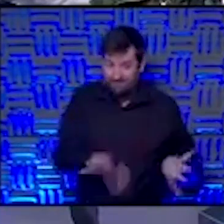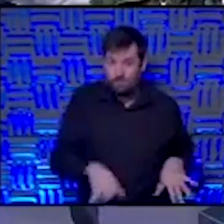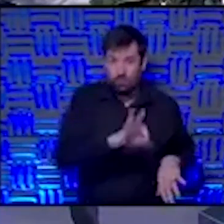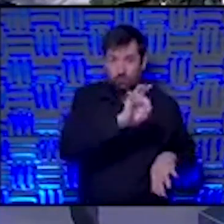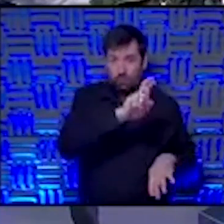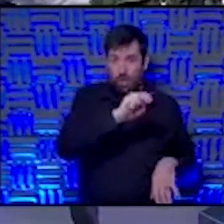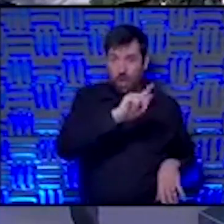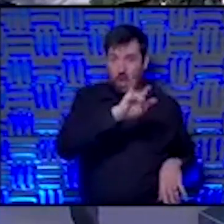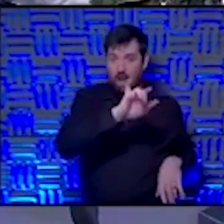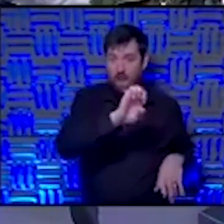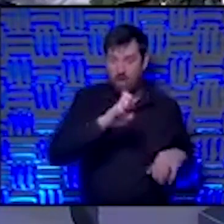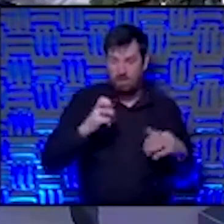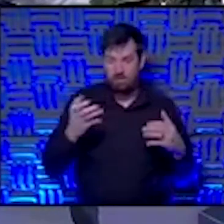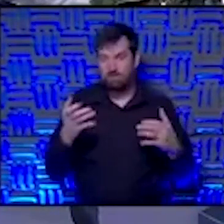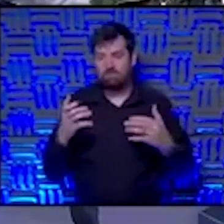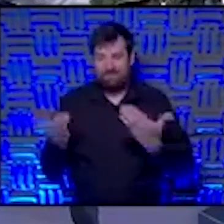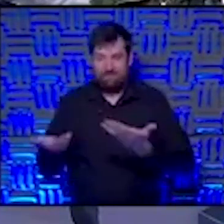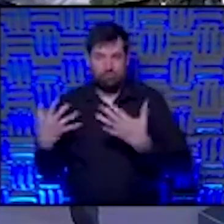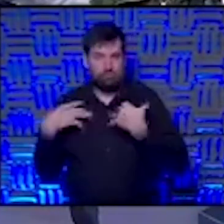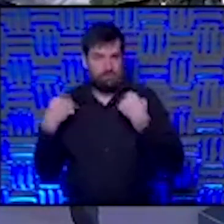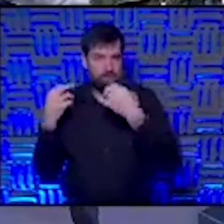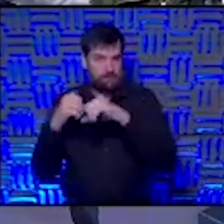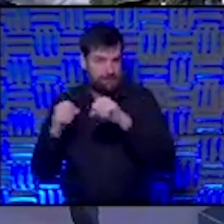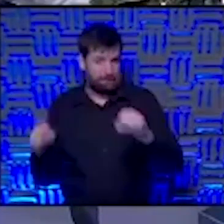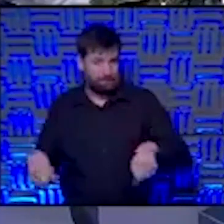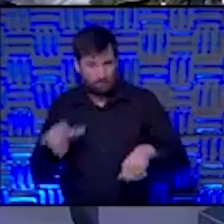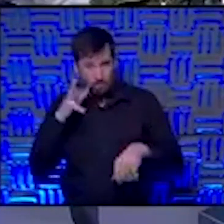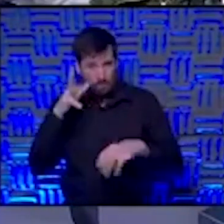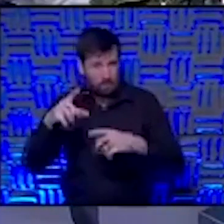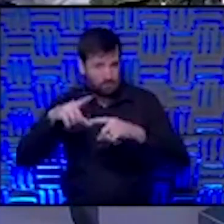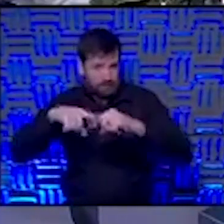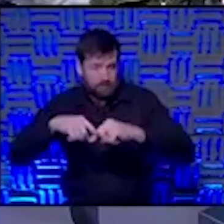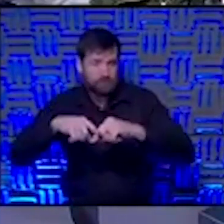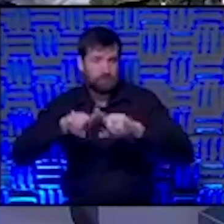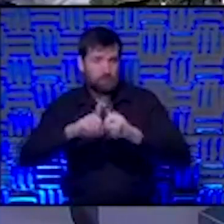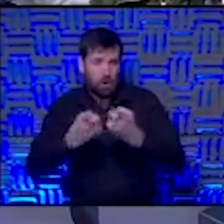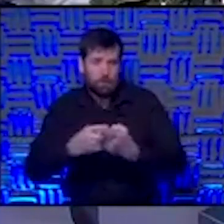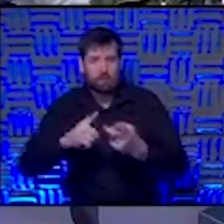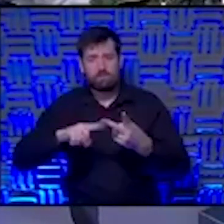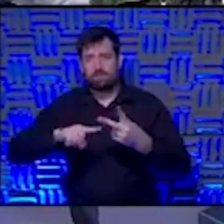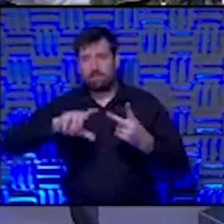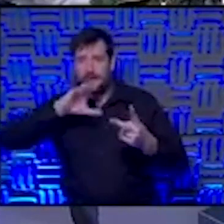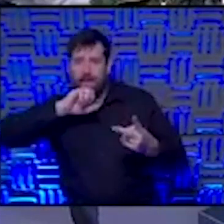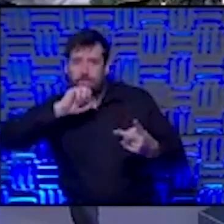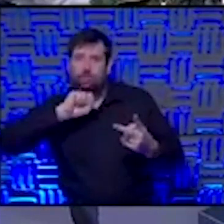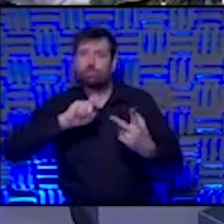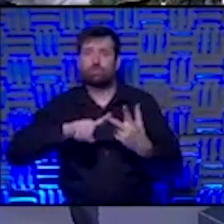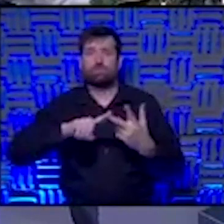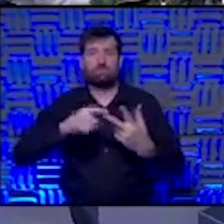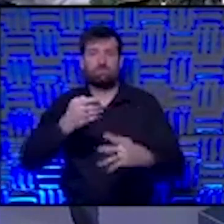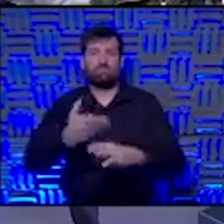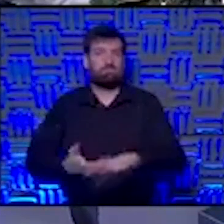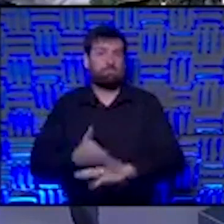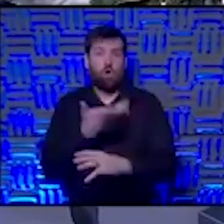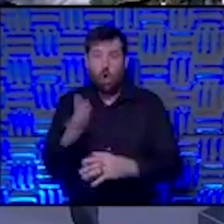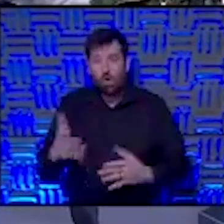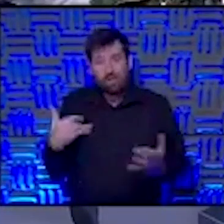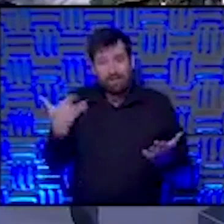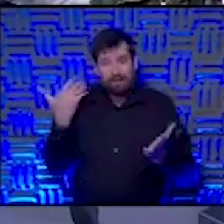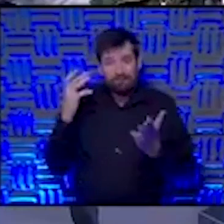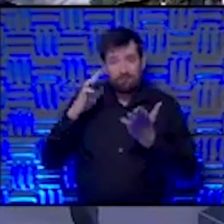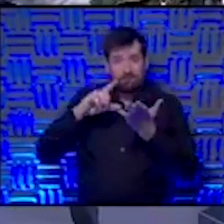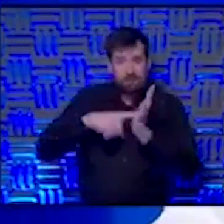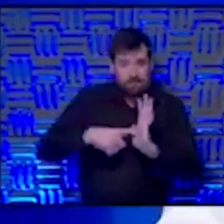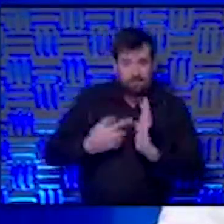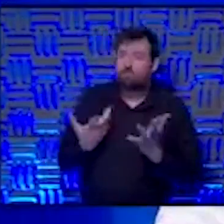vaccinated, will us here at the health system, will we vaccinate by department or age and pre-existing condition? Do we know that yet? Well, that's a great question. You